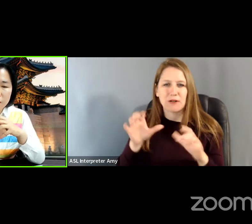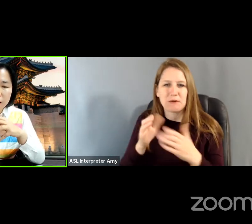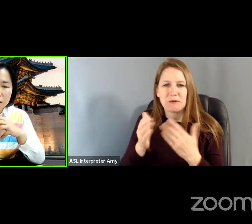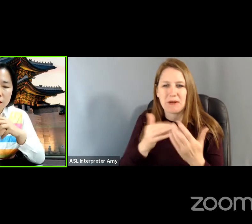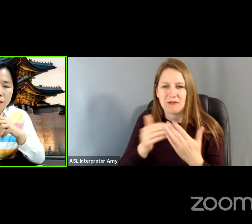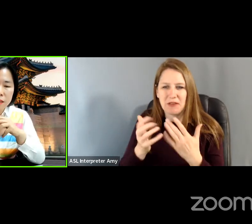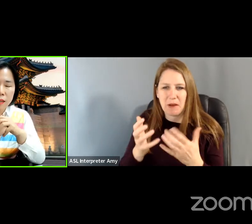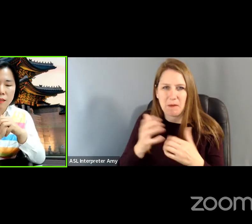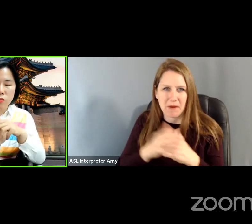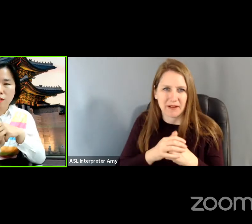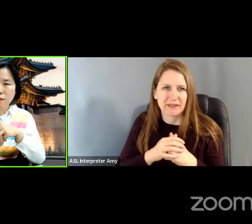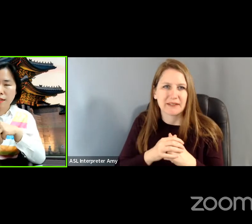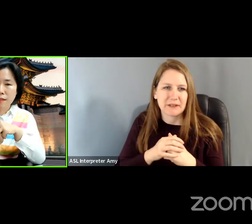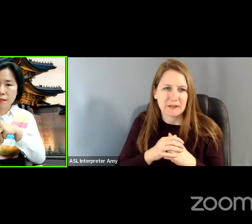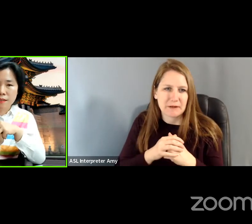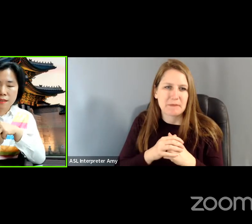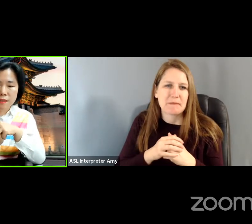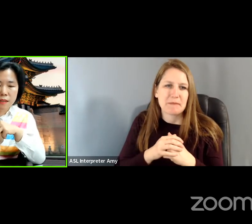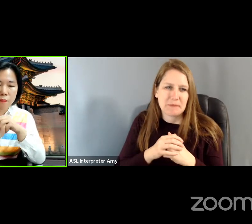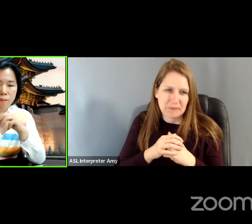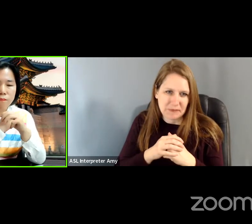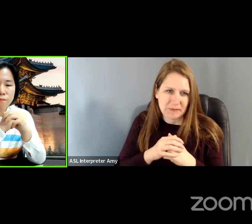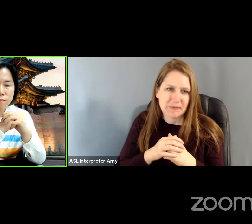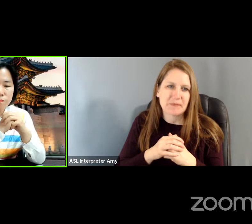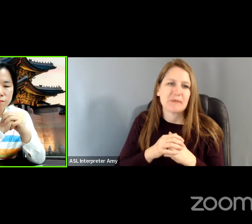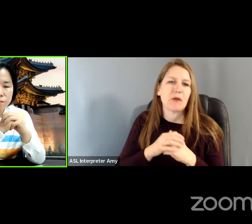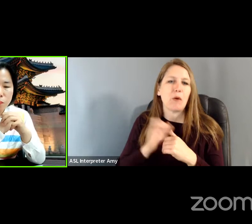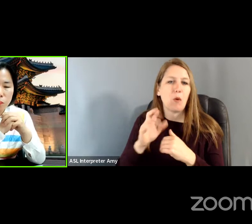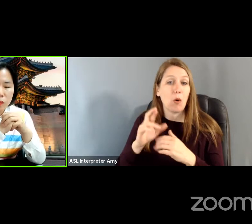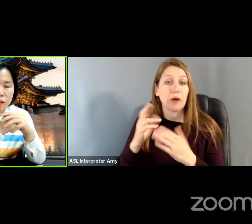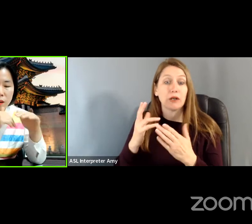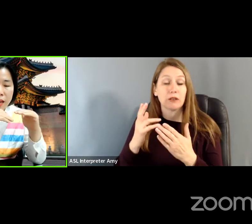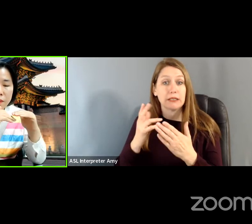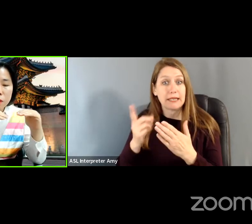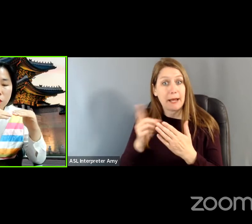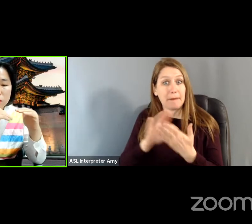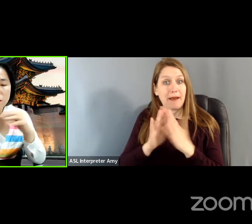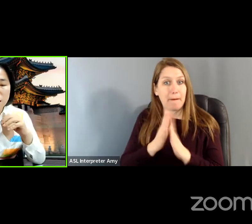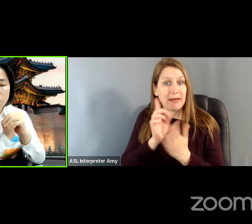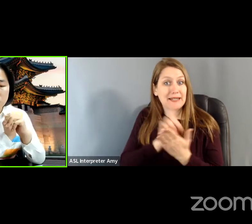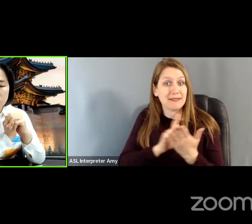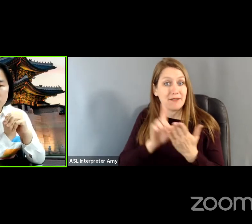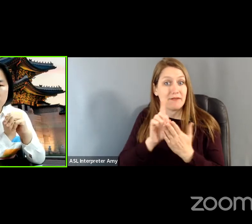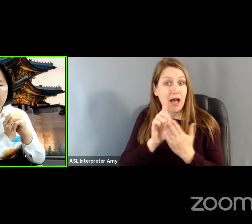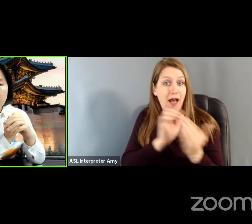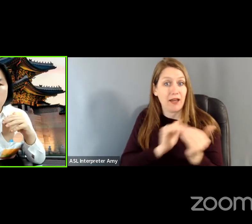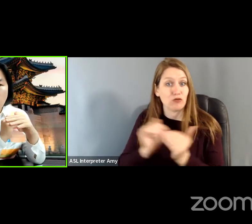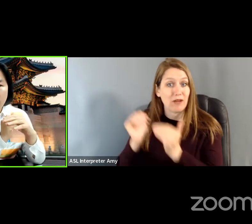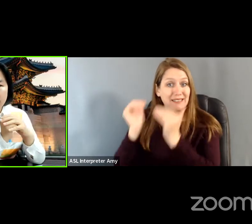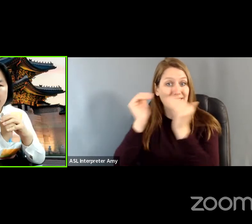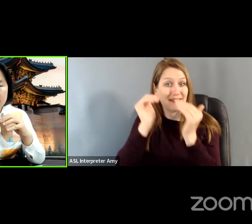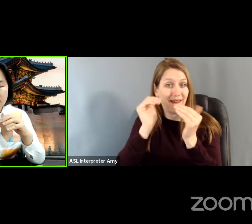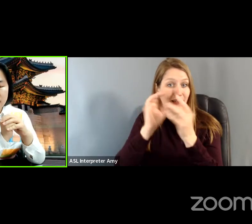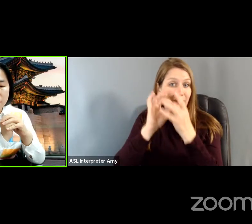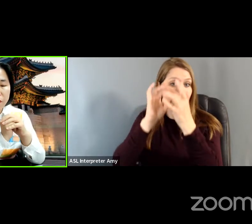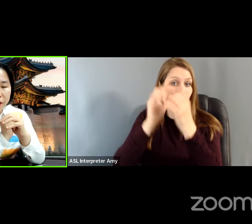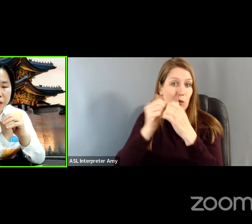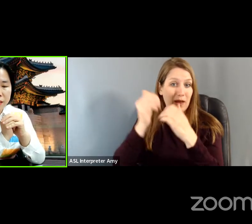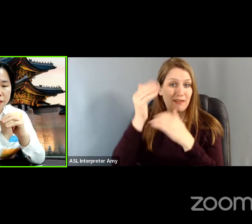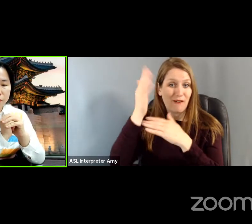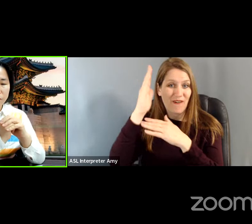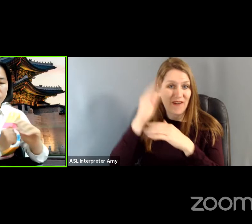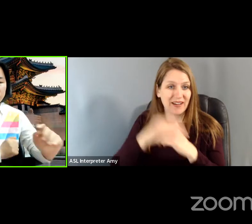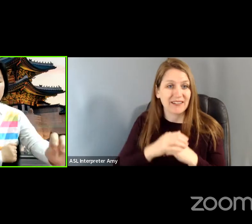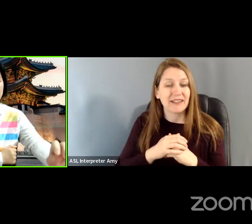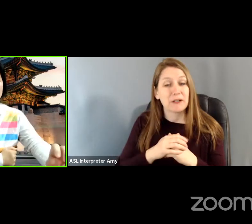with divinity and transcendence, the level of the subject is very wide and